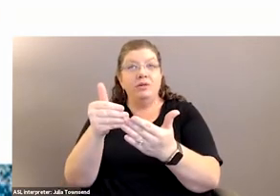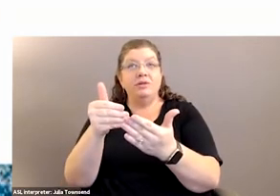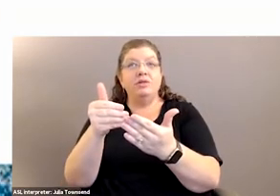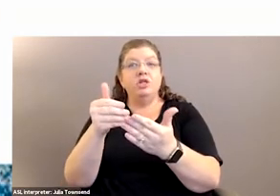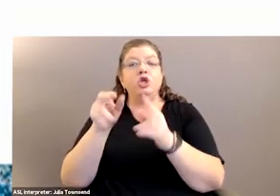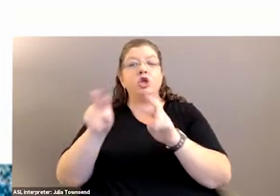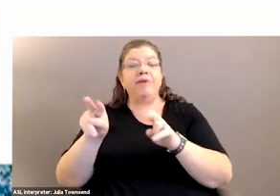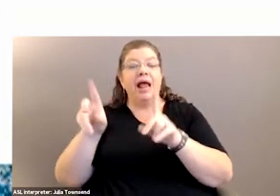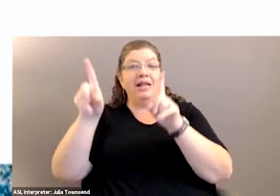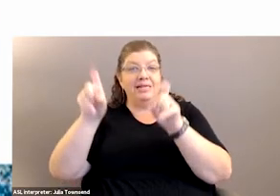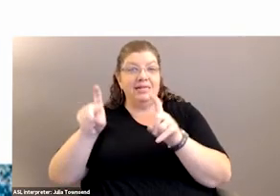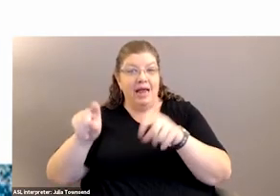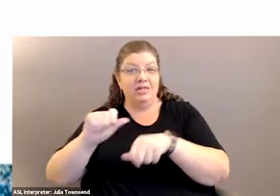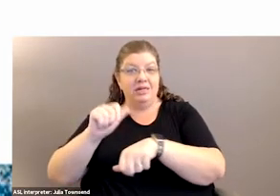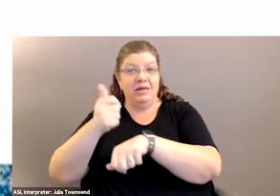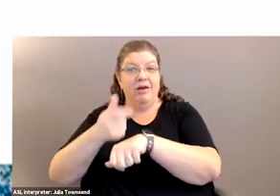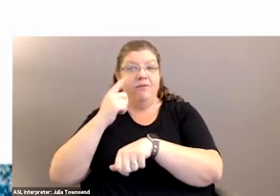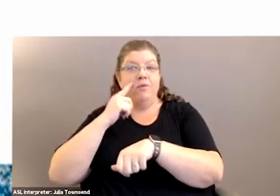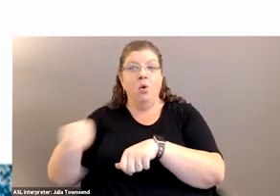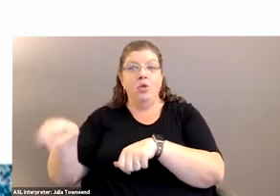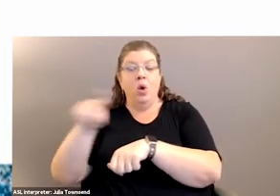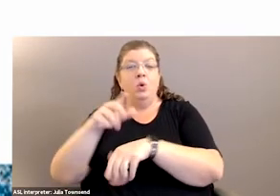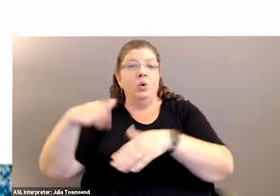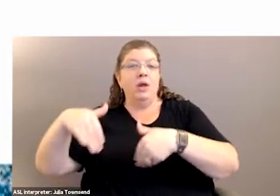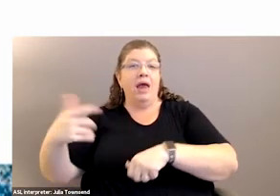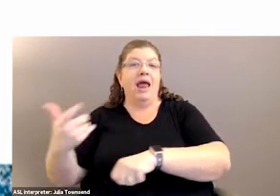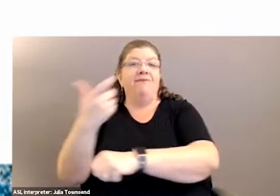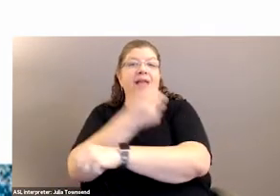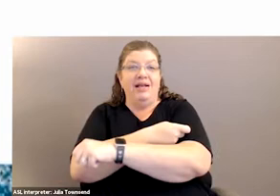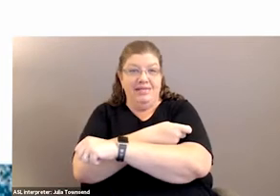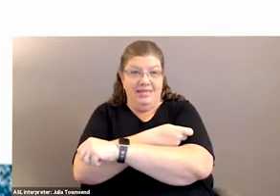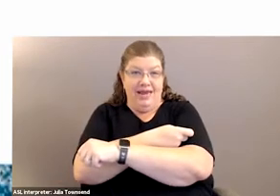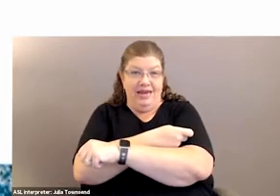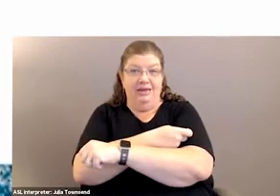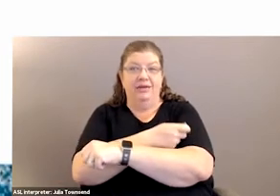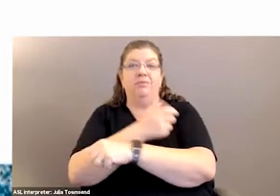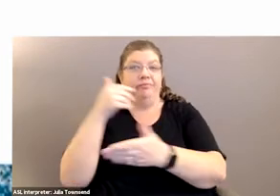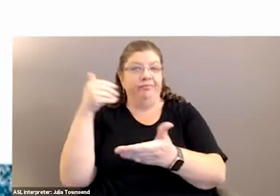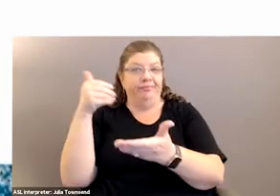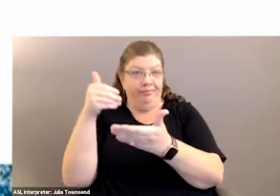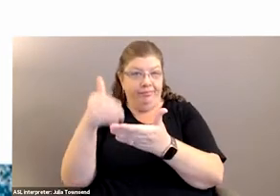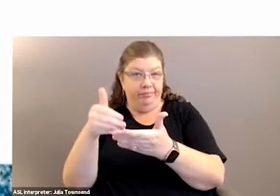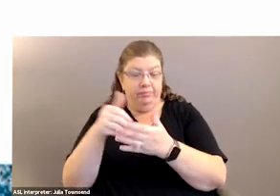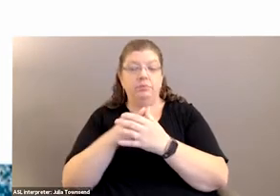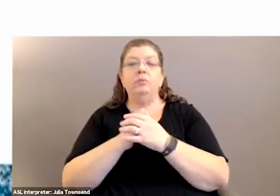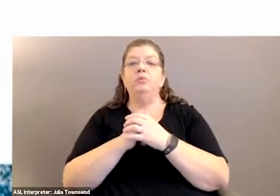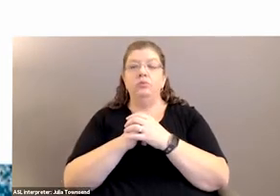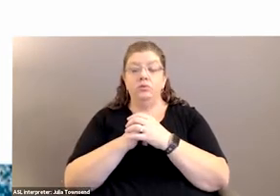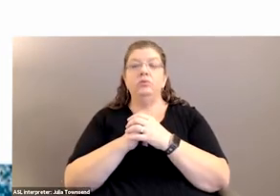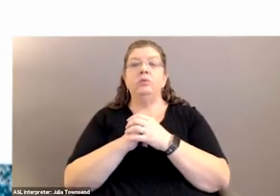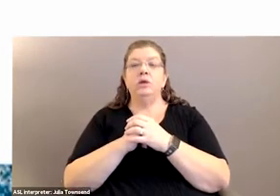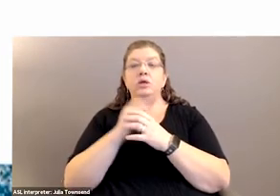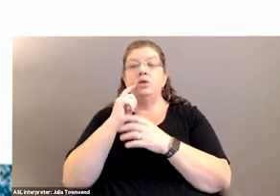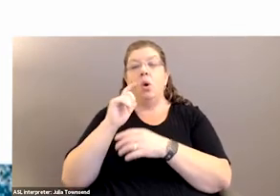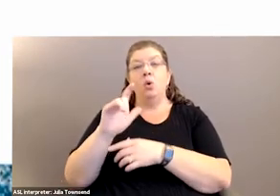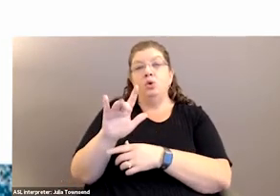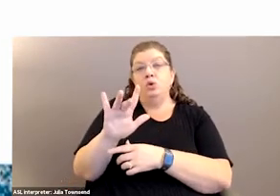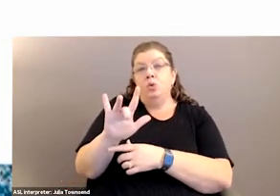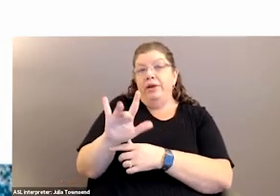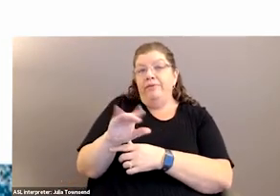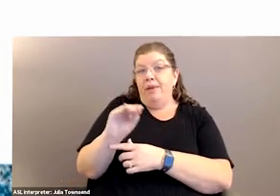surveillance testing of unvaccinated students coming up so um 25